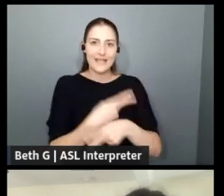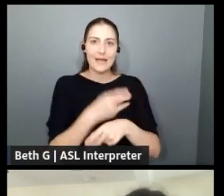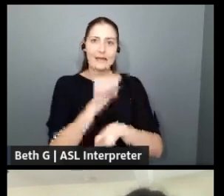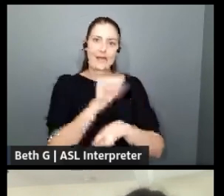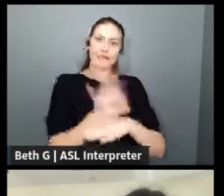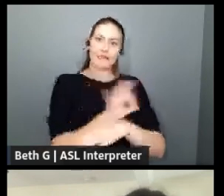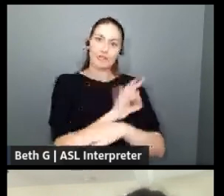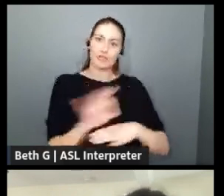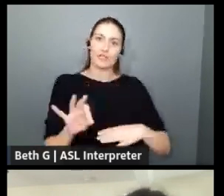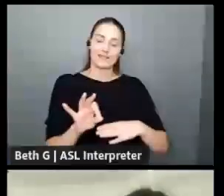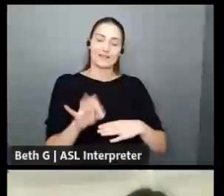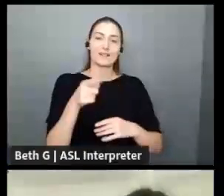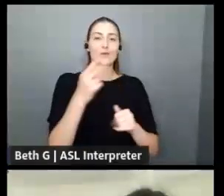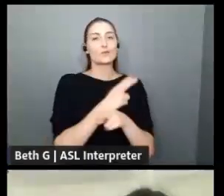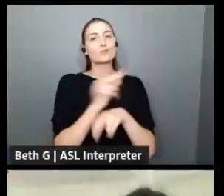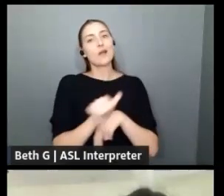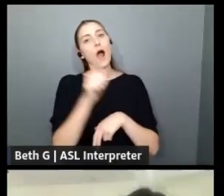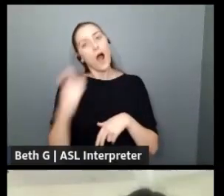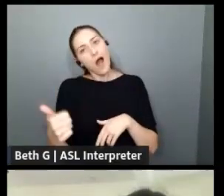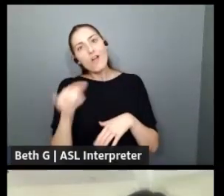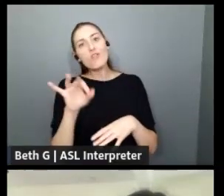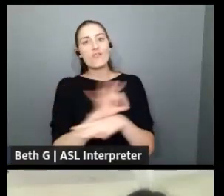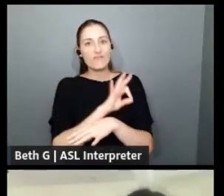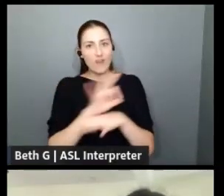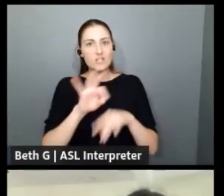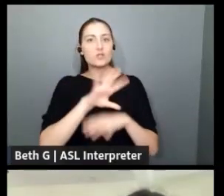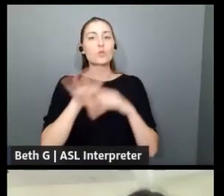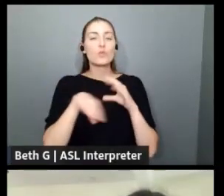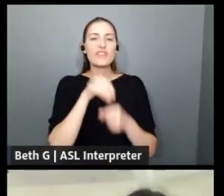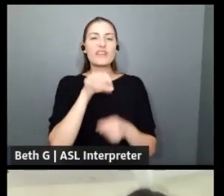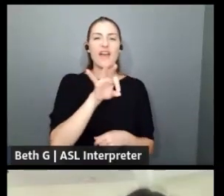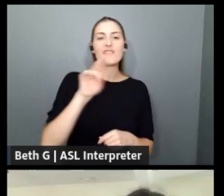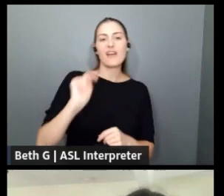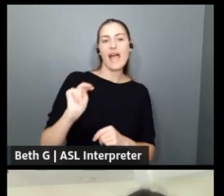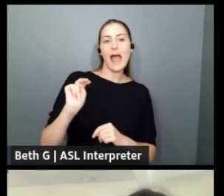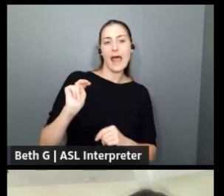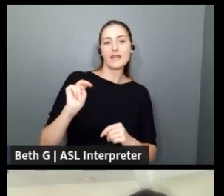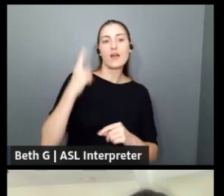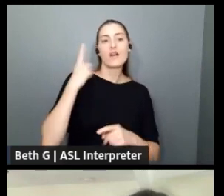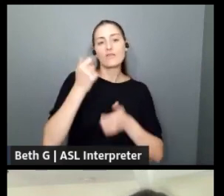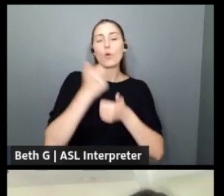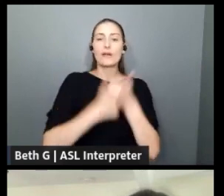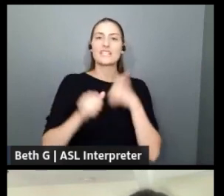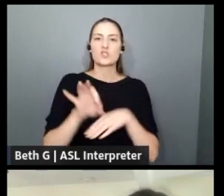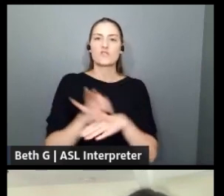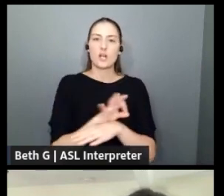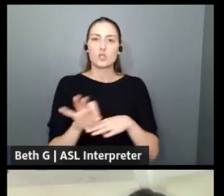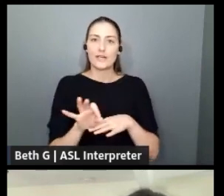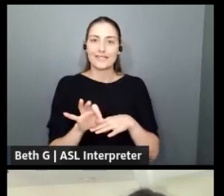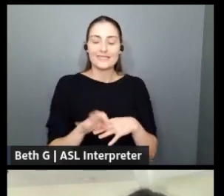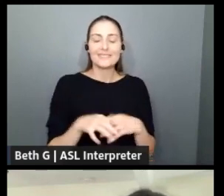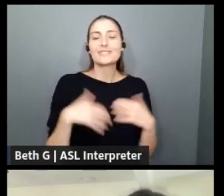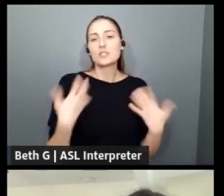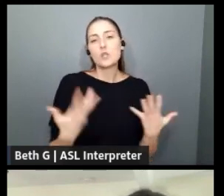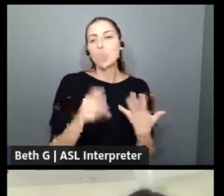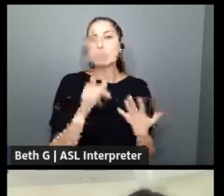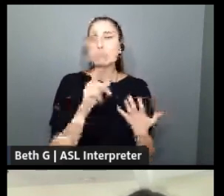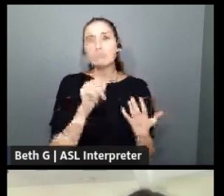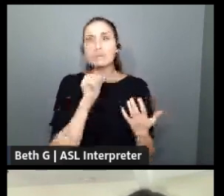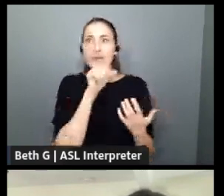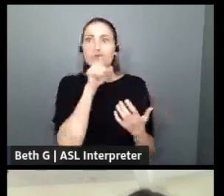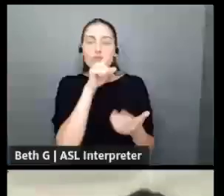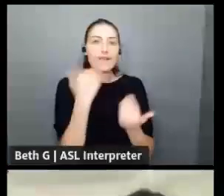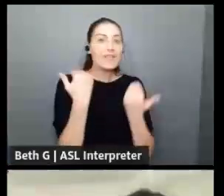can use other intrinsic functions with your FN for each intrinsic function. So you're not really limited as a